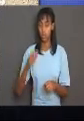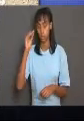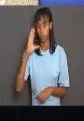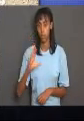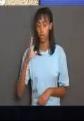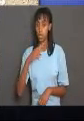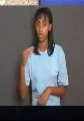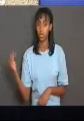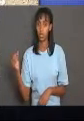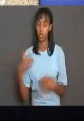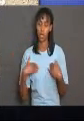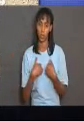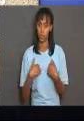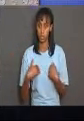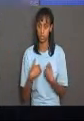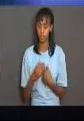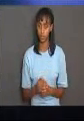humans, and animals.